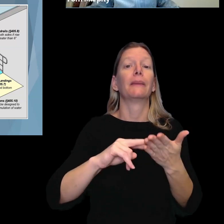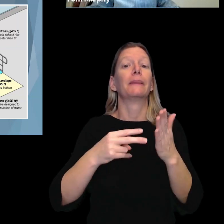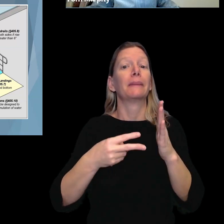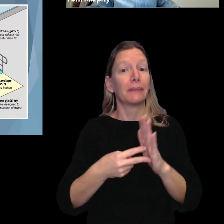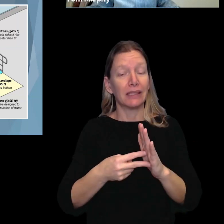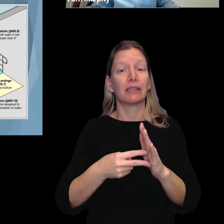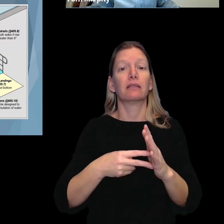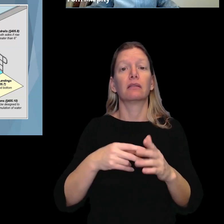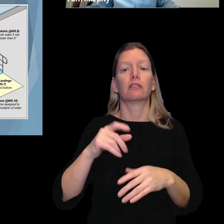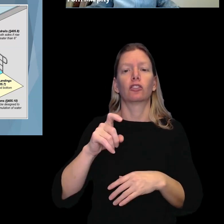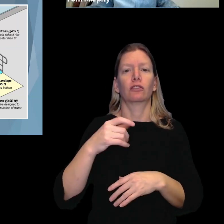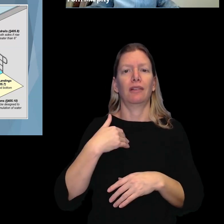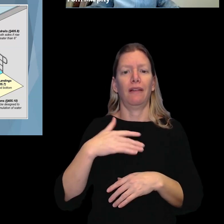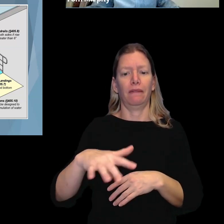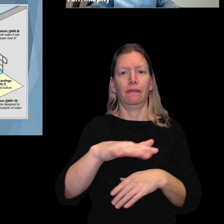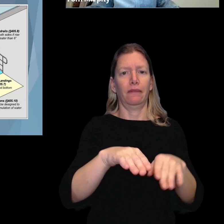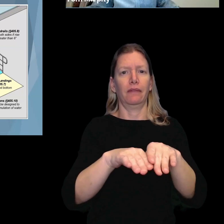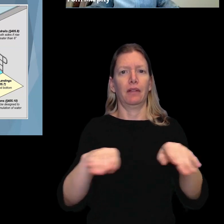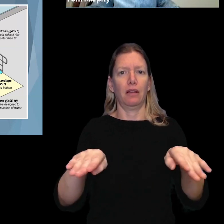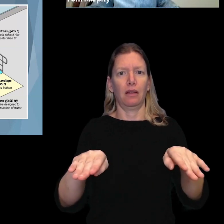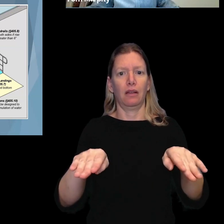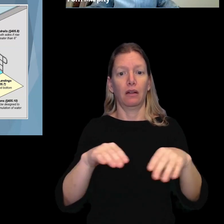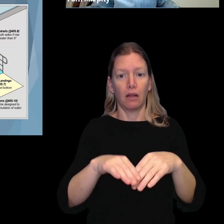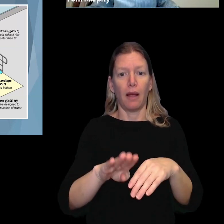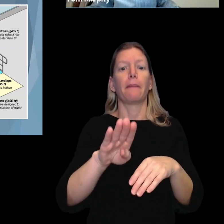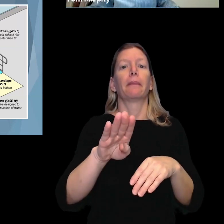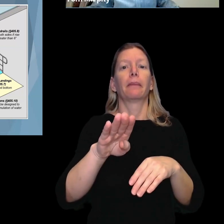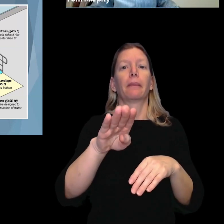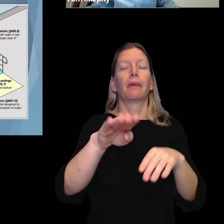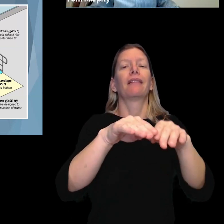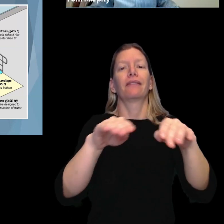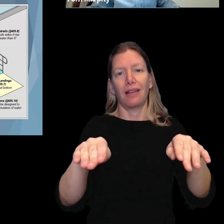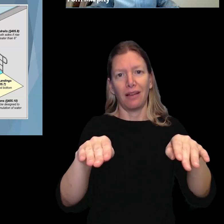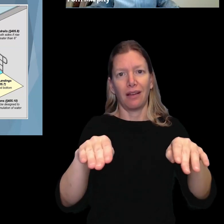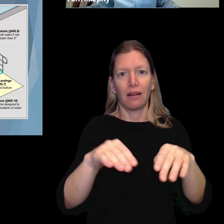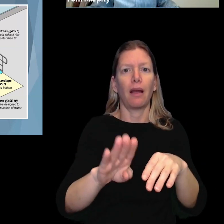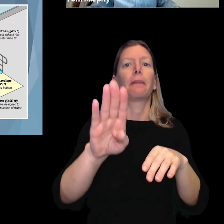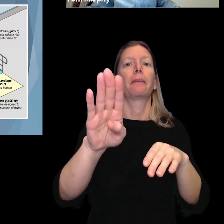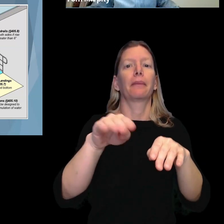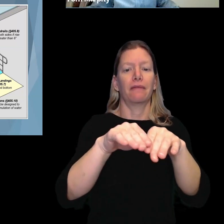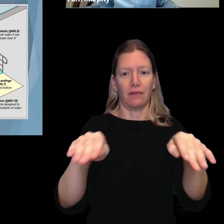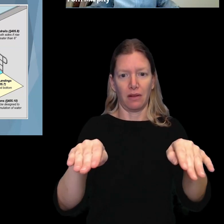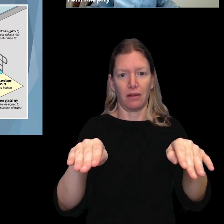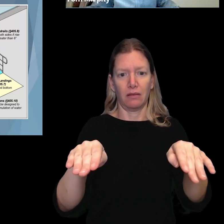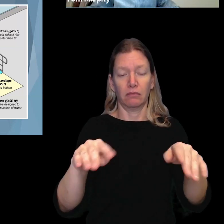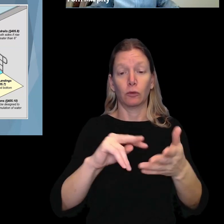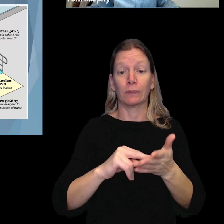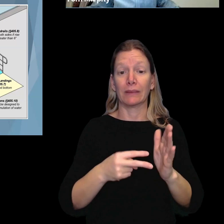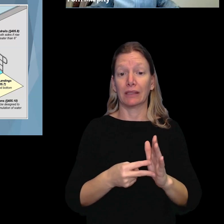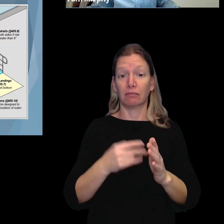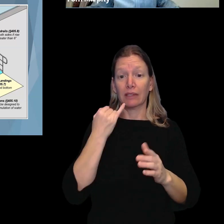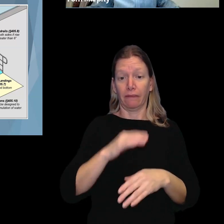there should be intermediate landing areas if the